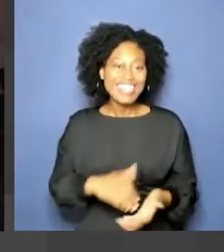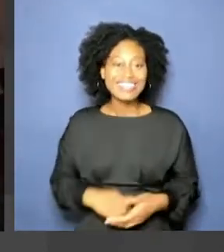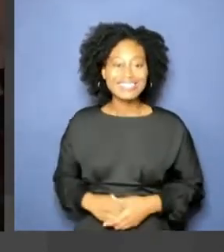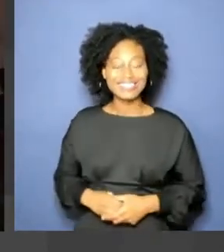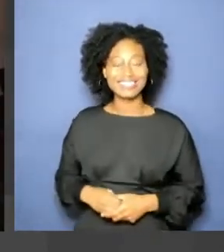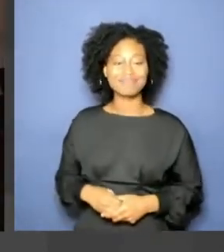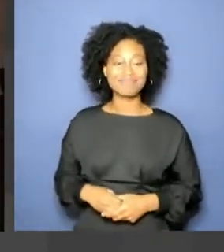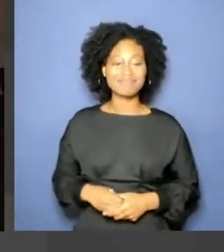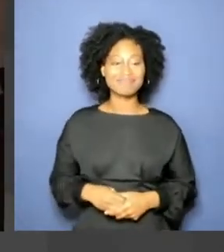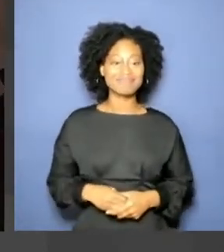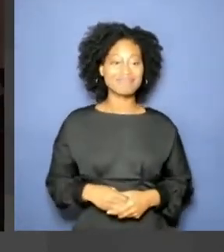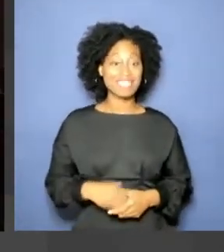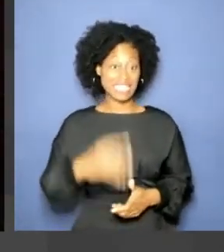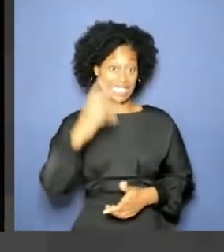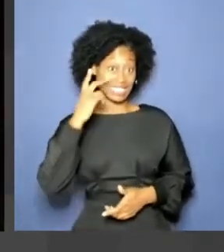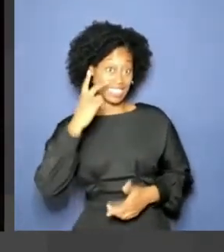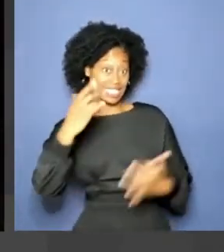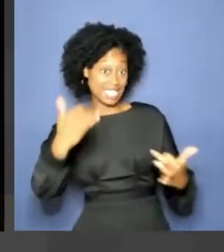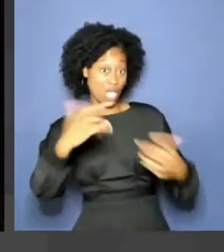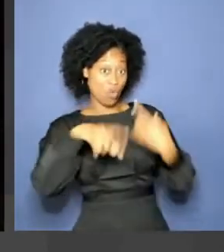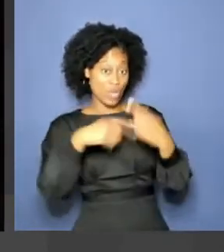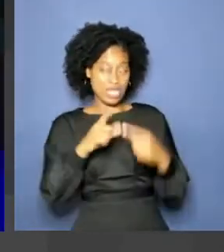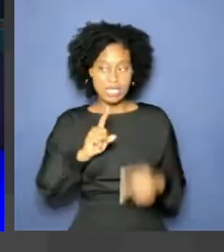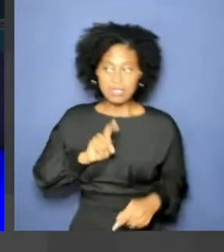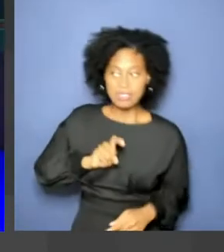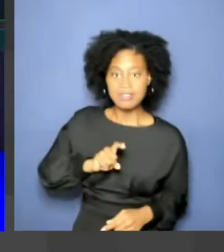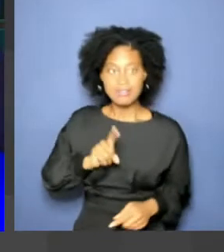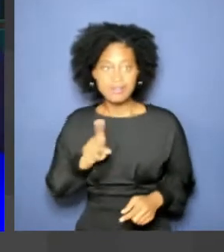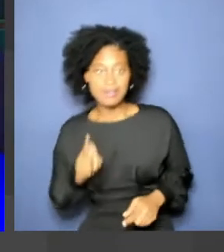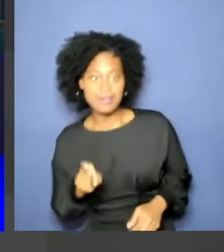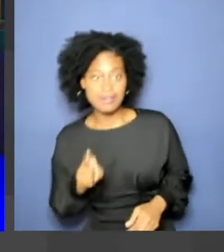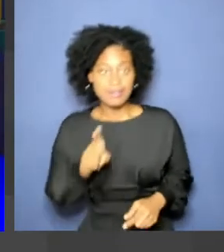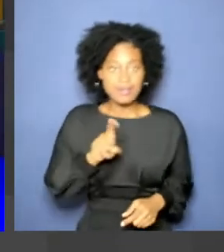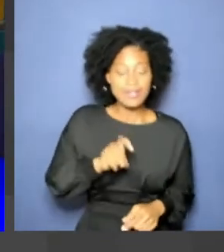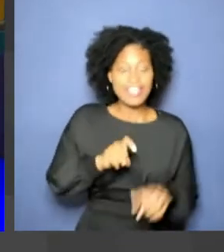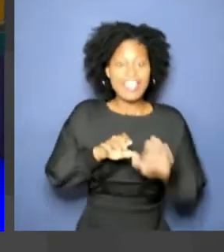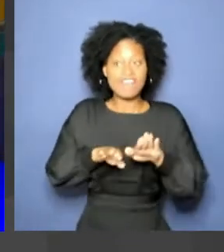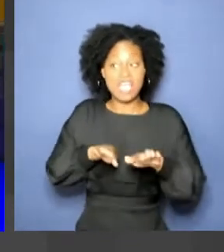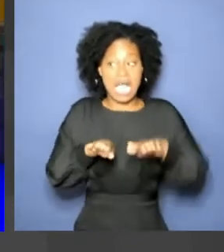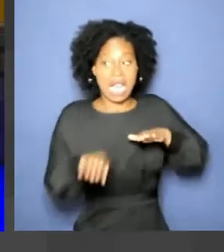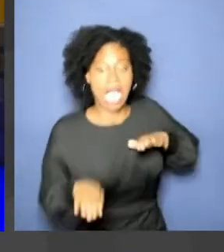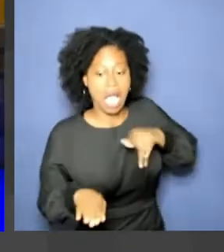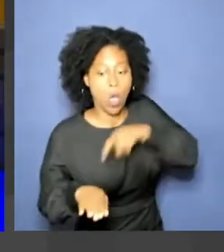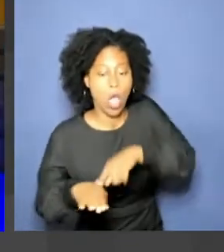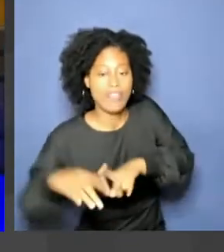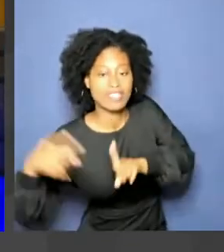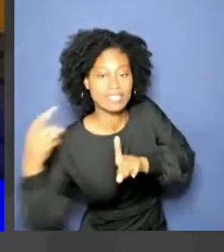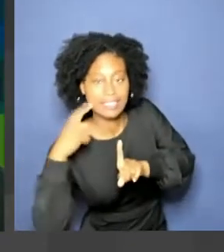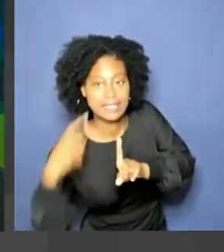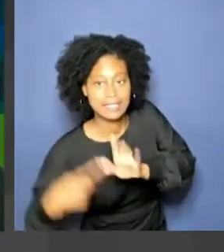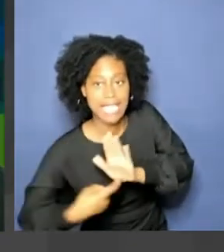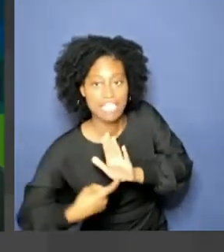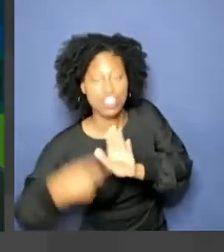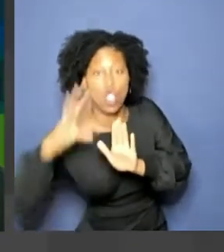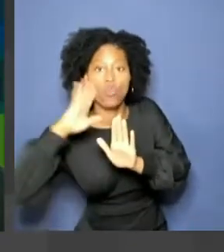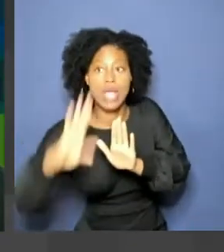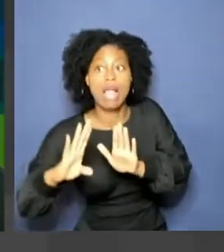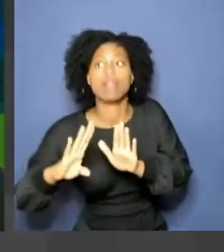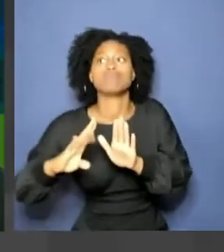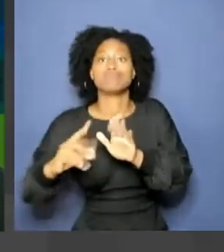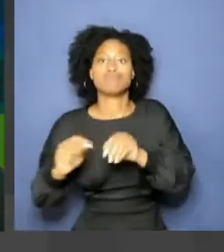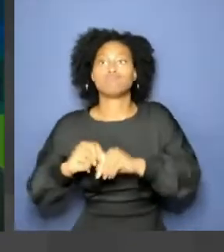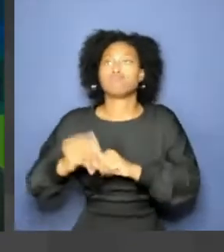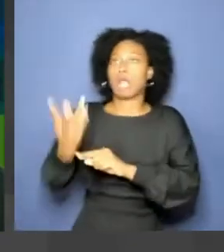You can even see now when you're sneaking and you step on a skulk sensor, even sneaking it will activate. Wow, okay, definitely not a